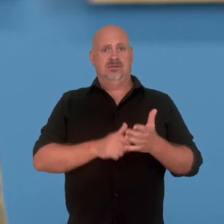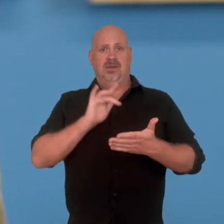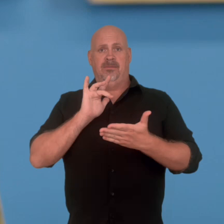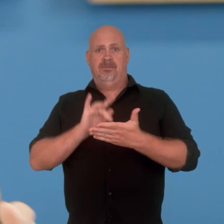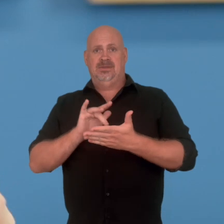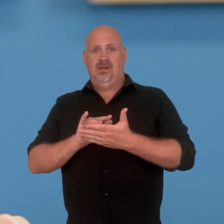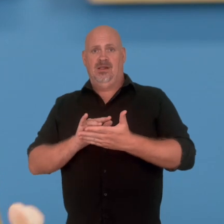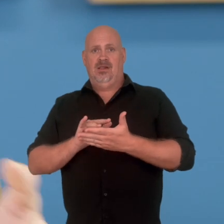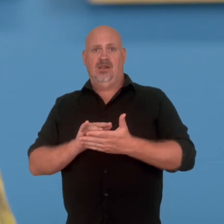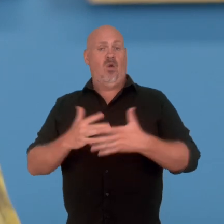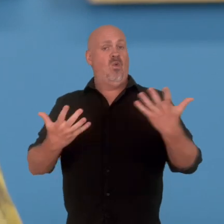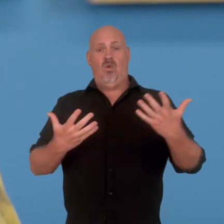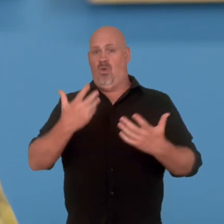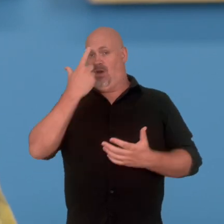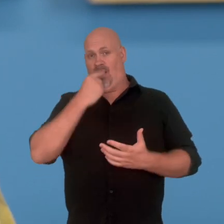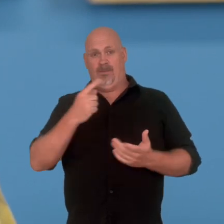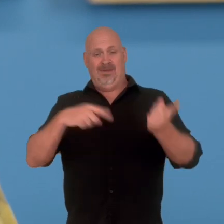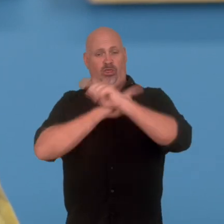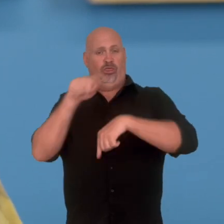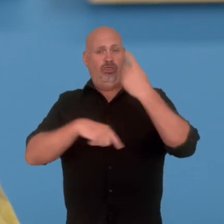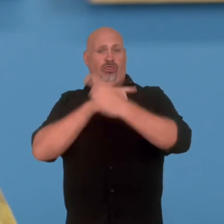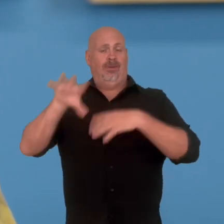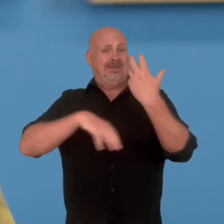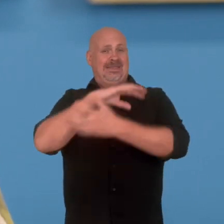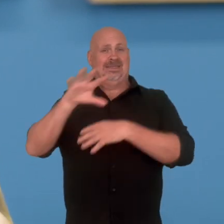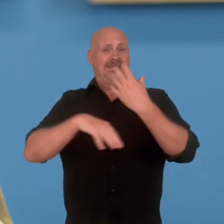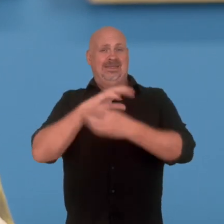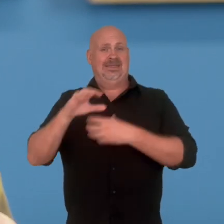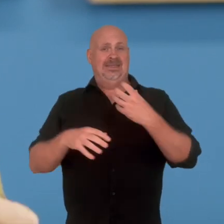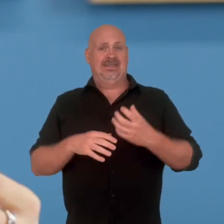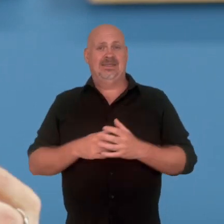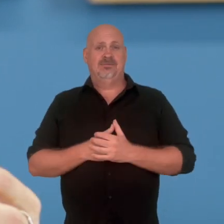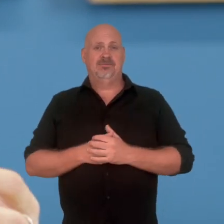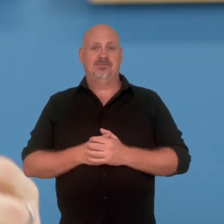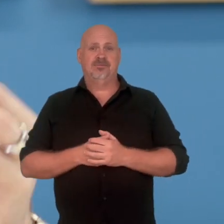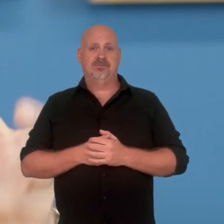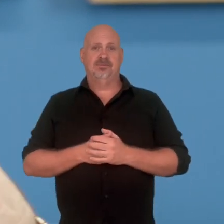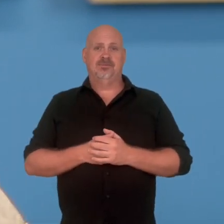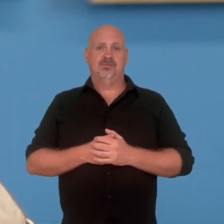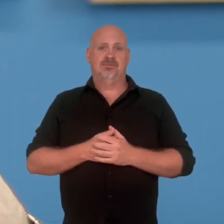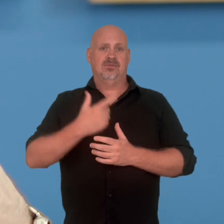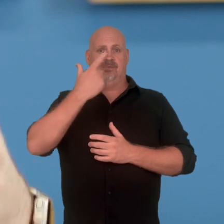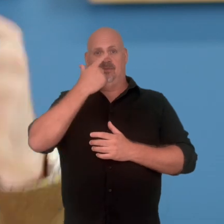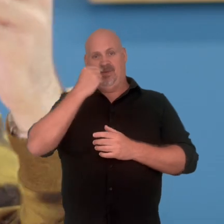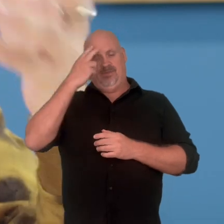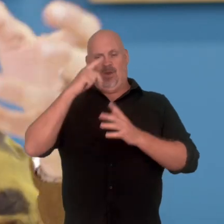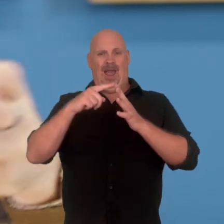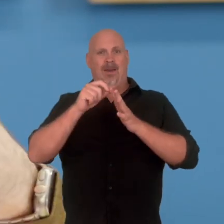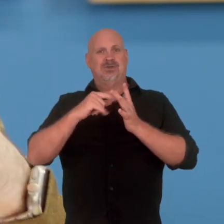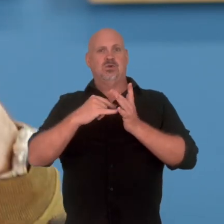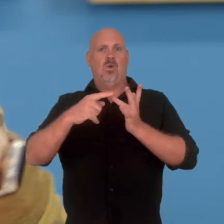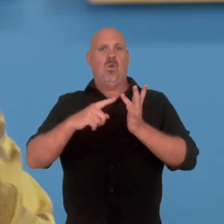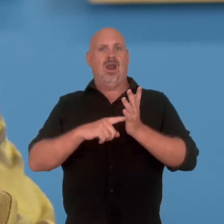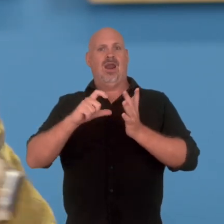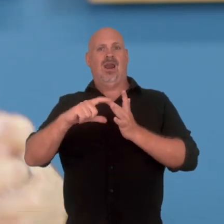Or it could be random and mixed up. It could be a style that is called episodic, where things